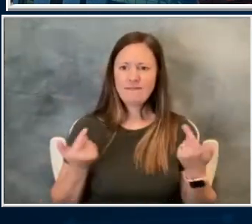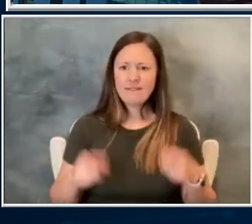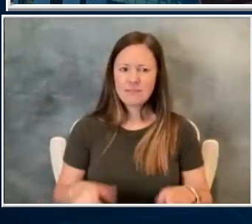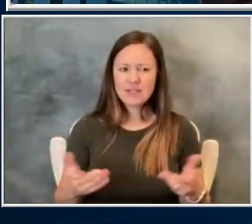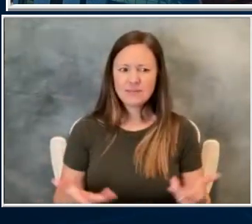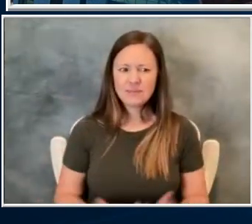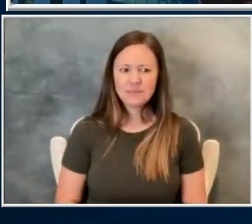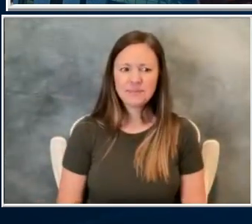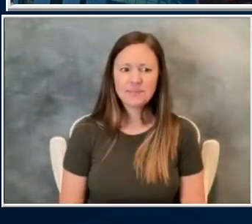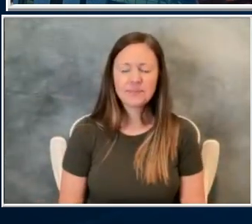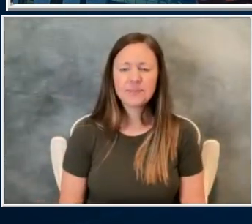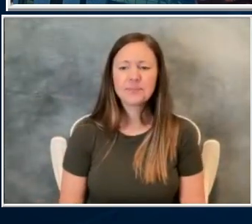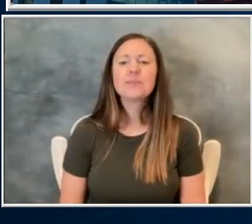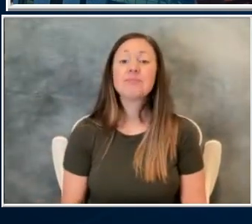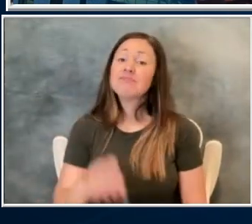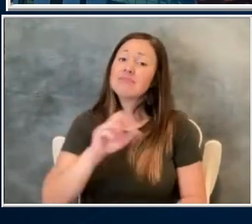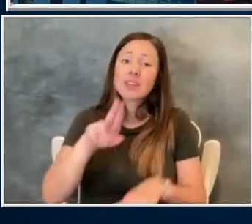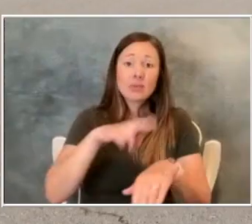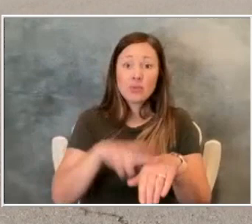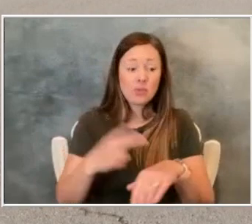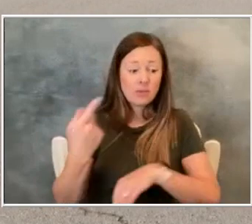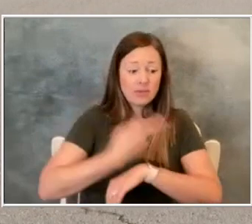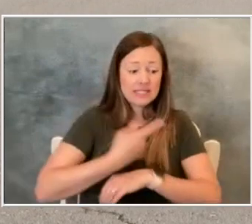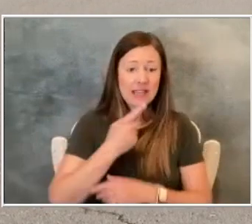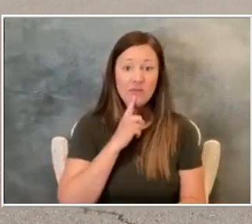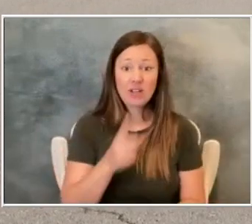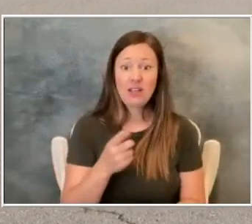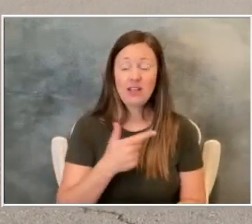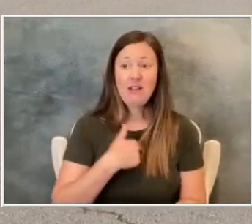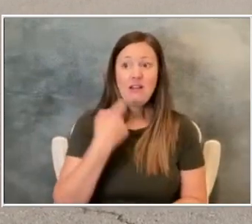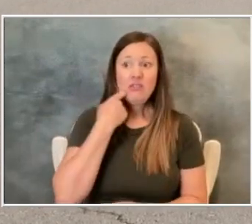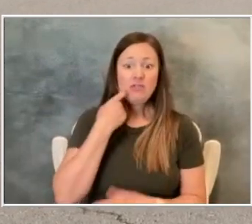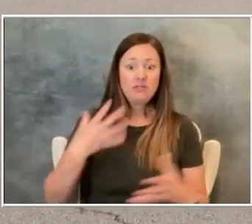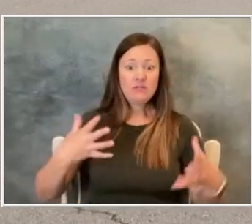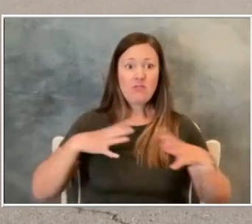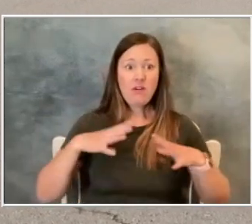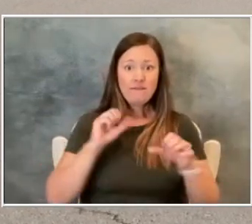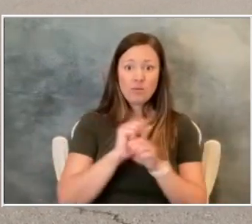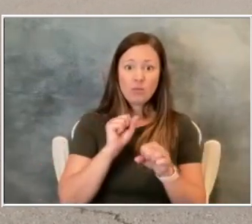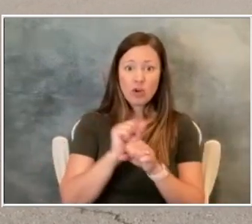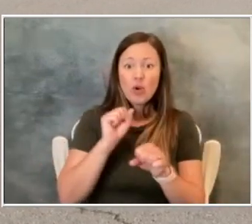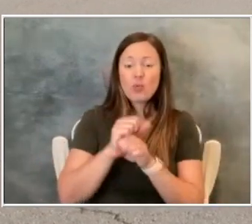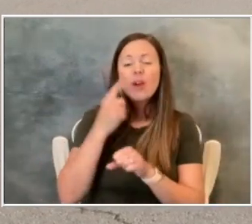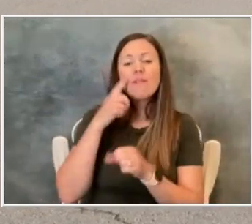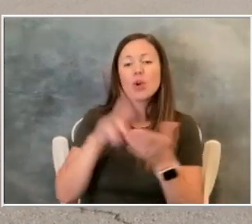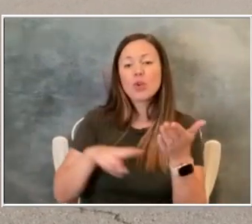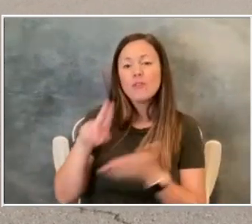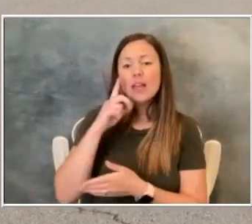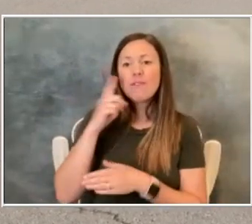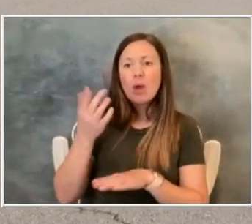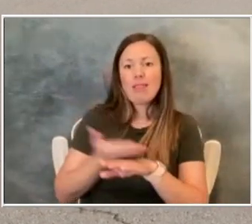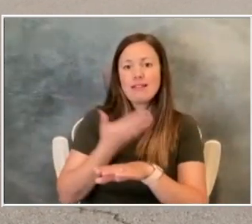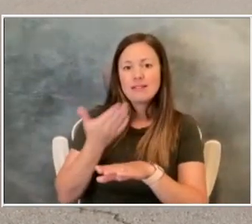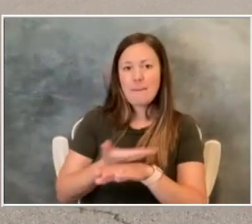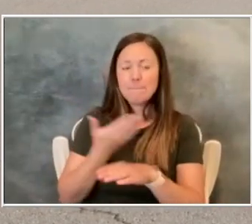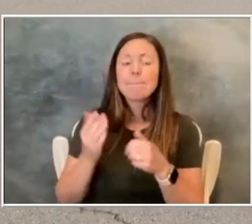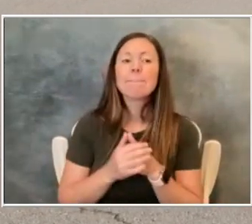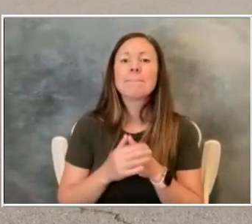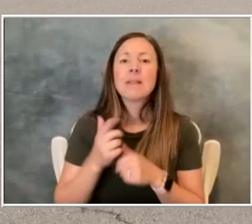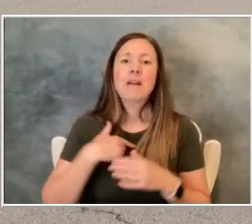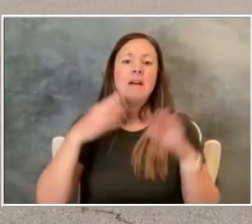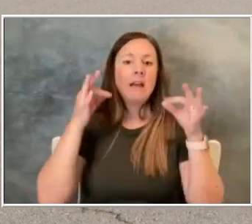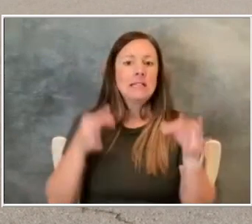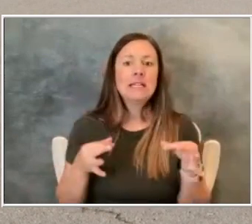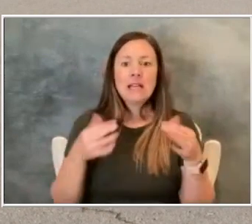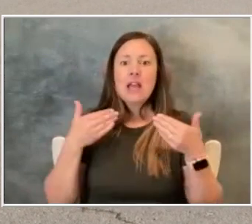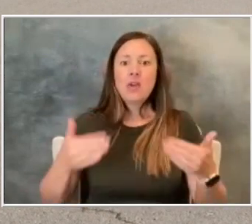Yeah, it was a normal day. I just got off work. I actually worked for the university in landscaping, and just decided to lift at